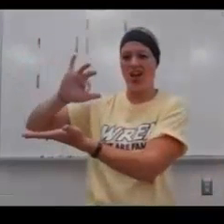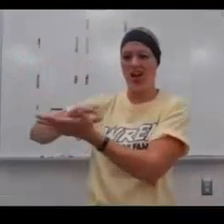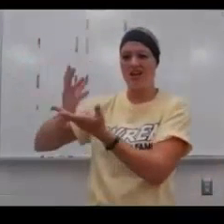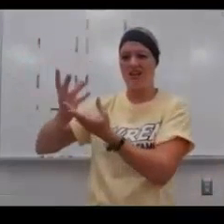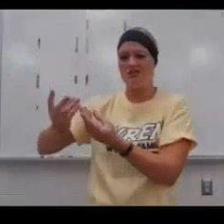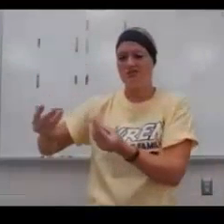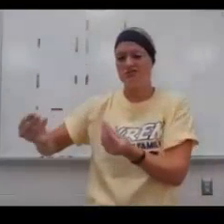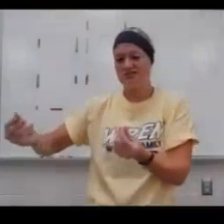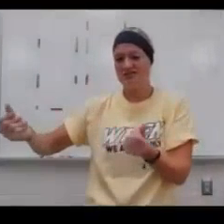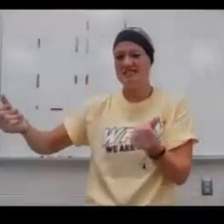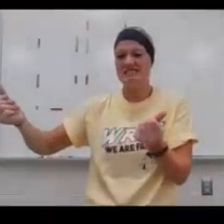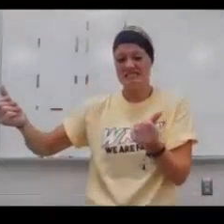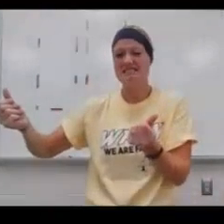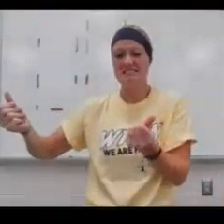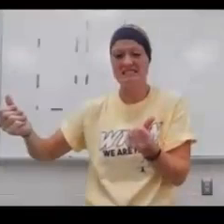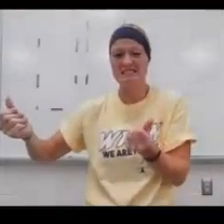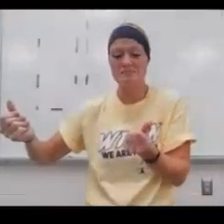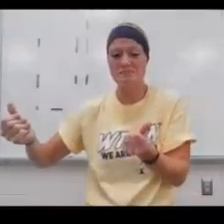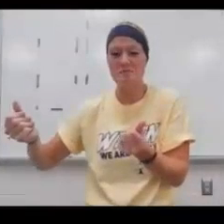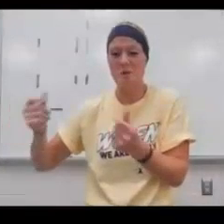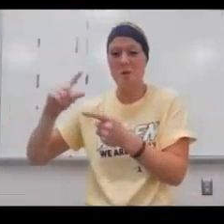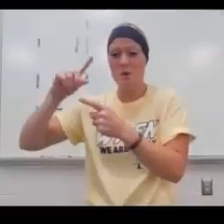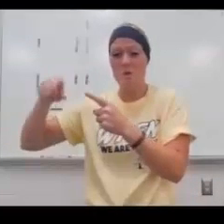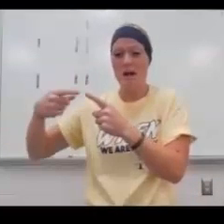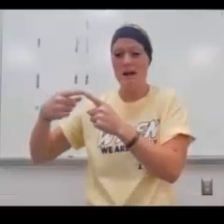Both buildings fell down, and this is the rubble.